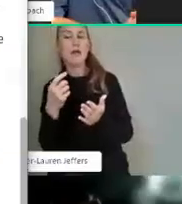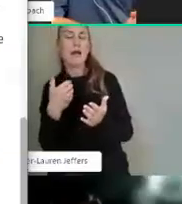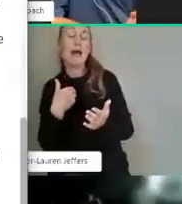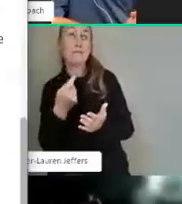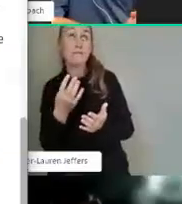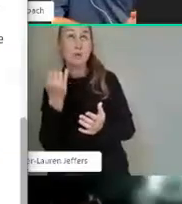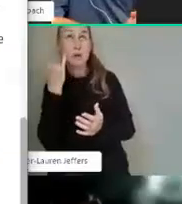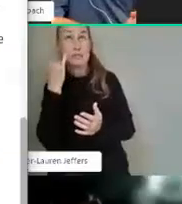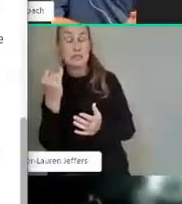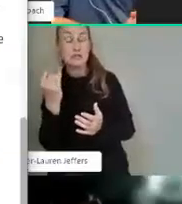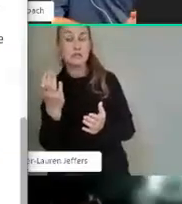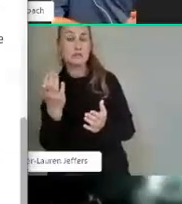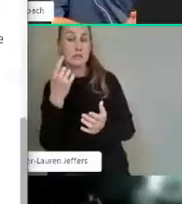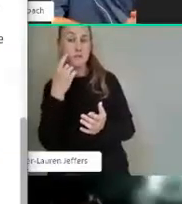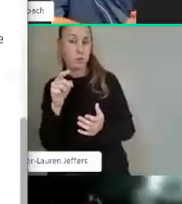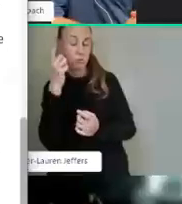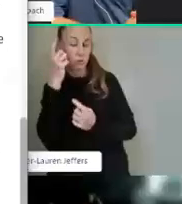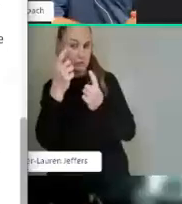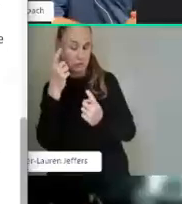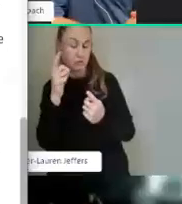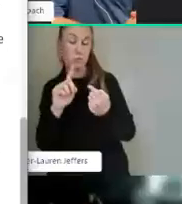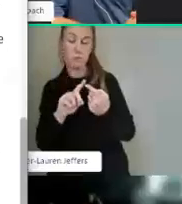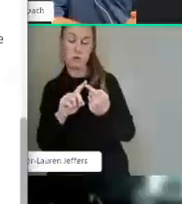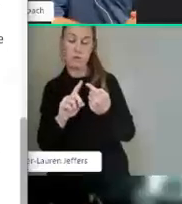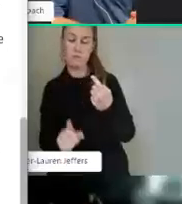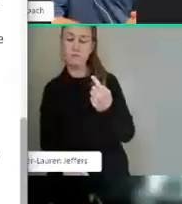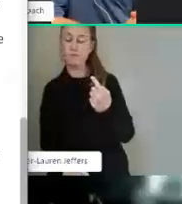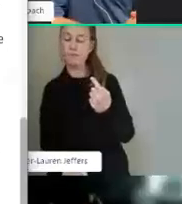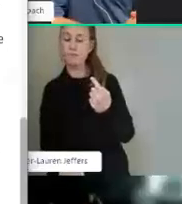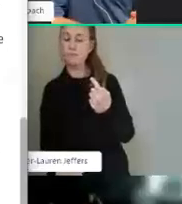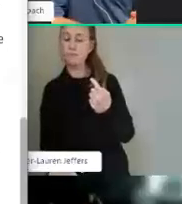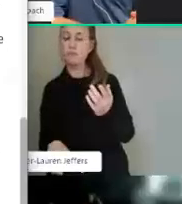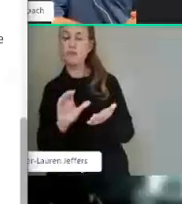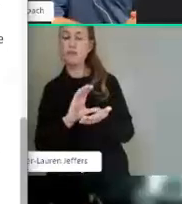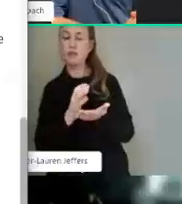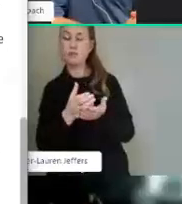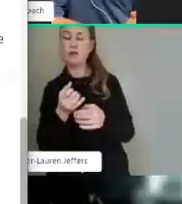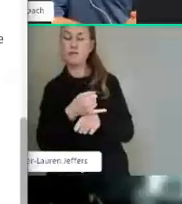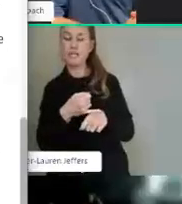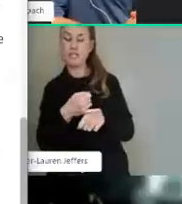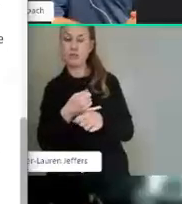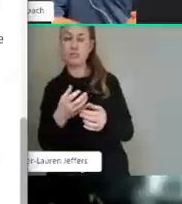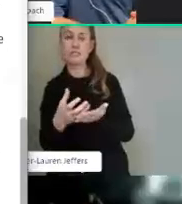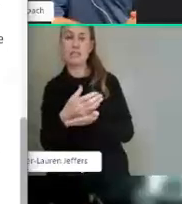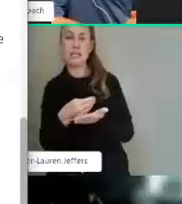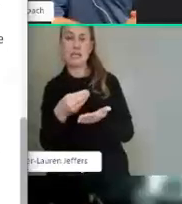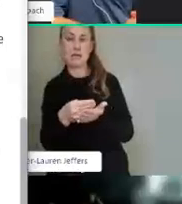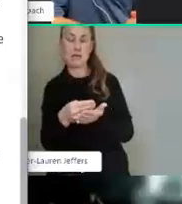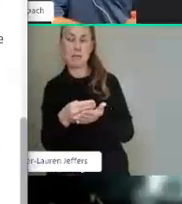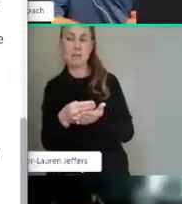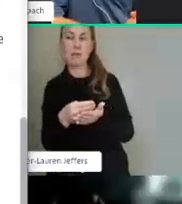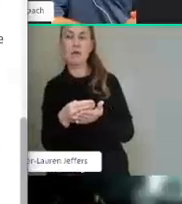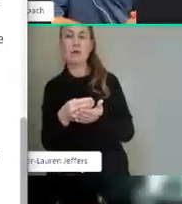ideas for consideration. One would be that the amount of the interest income, we